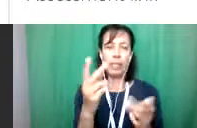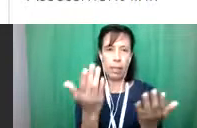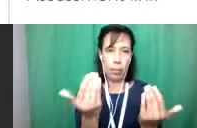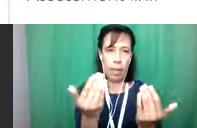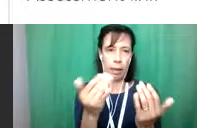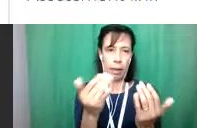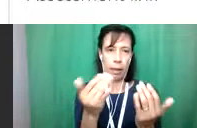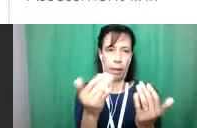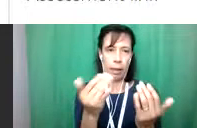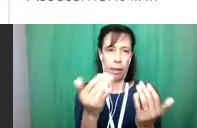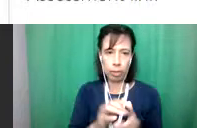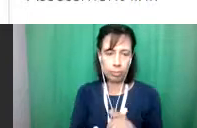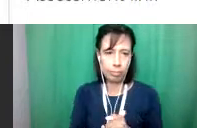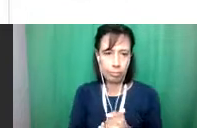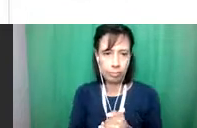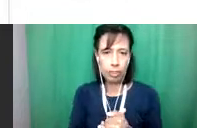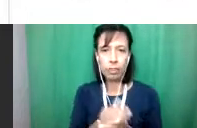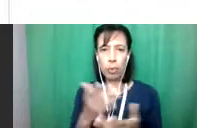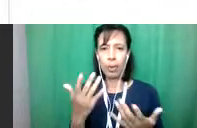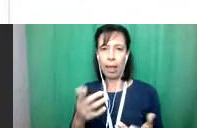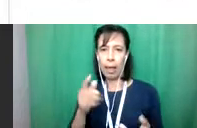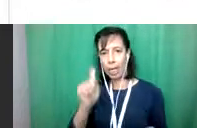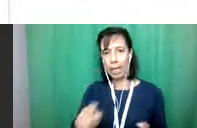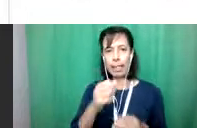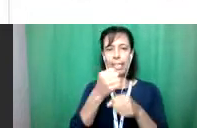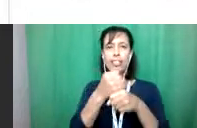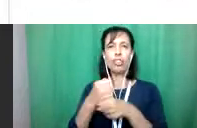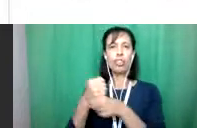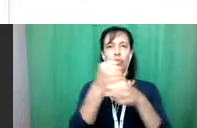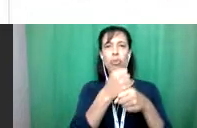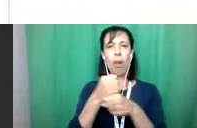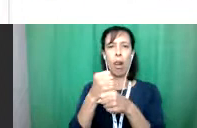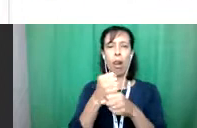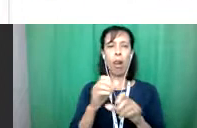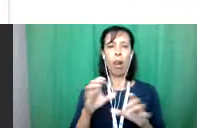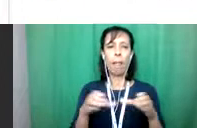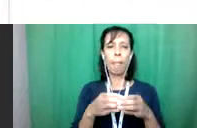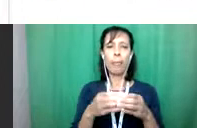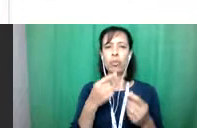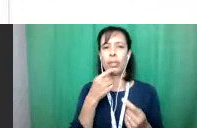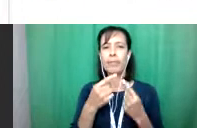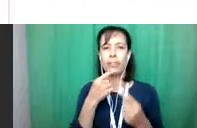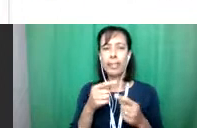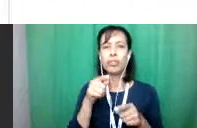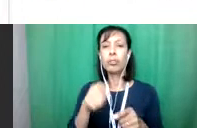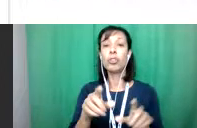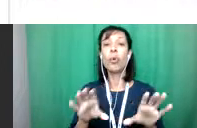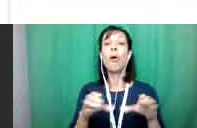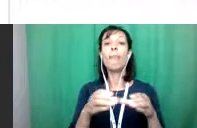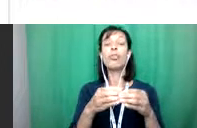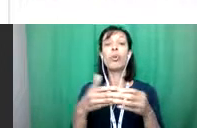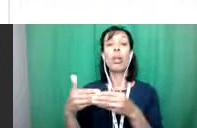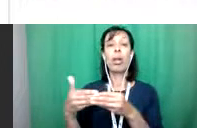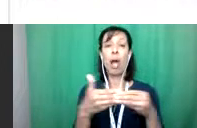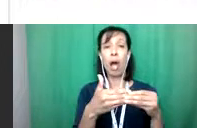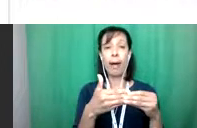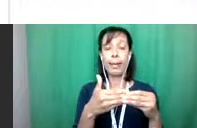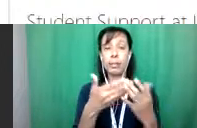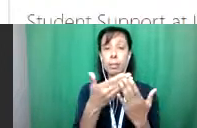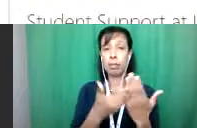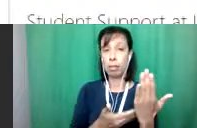general module information, if you go there, you've got the module guide there. The